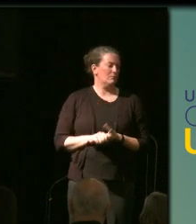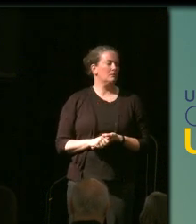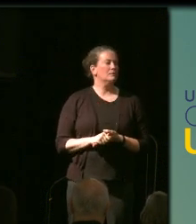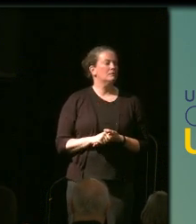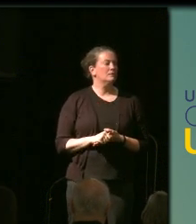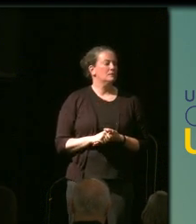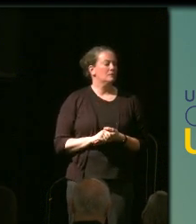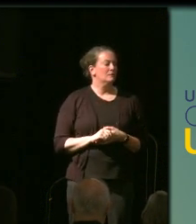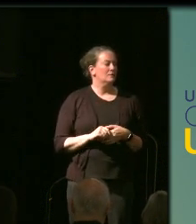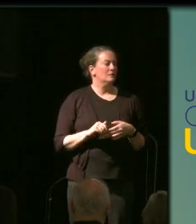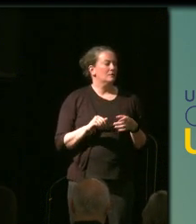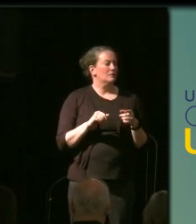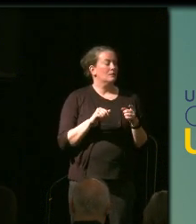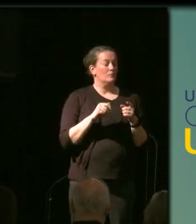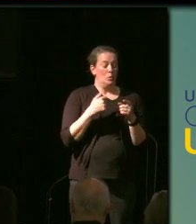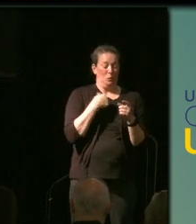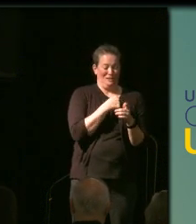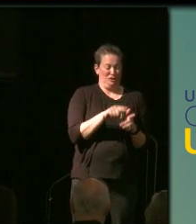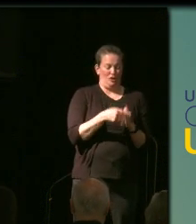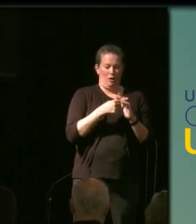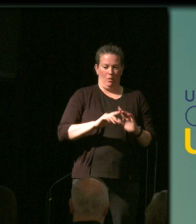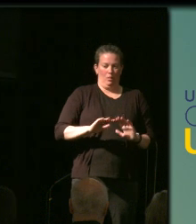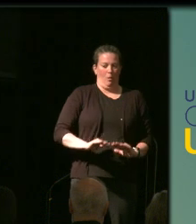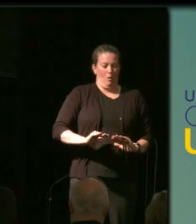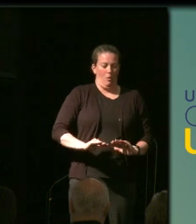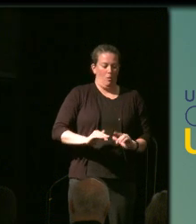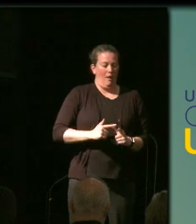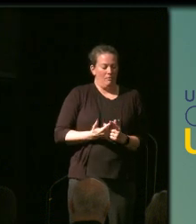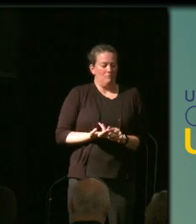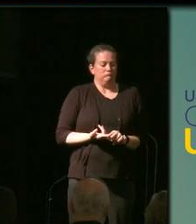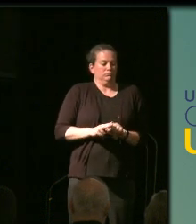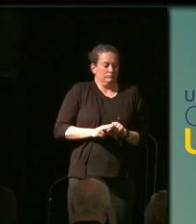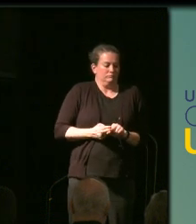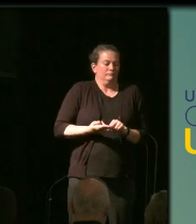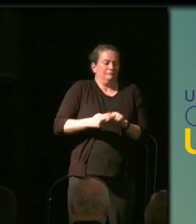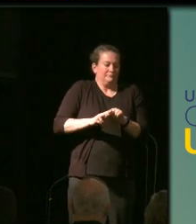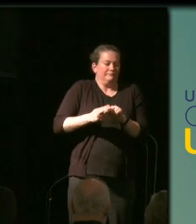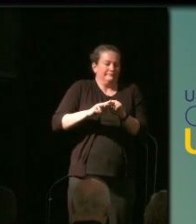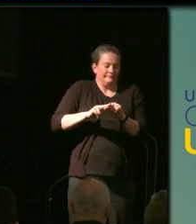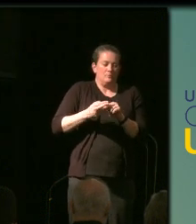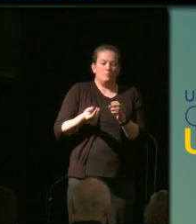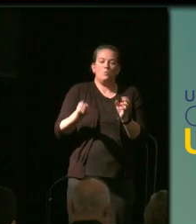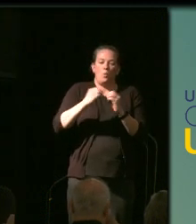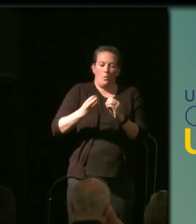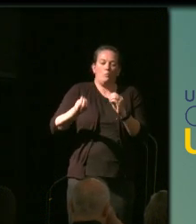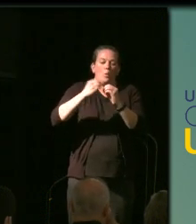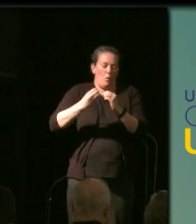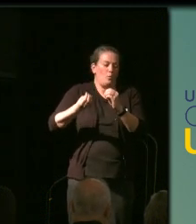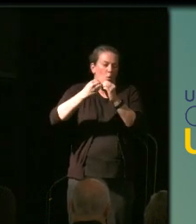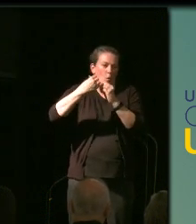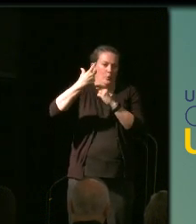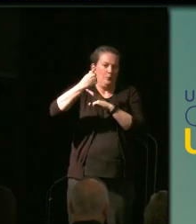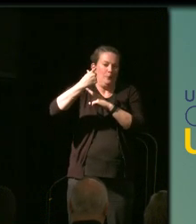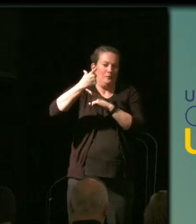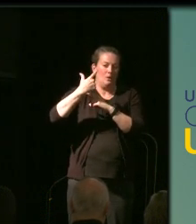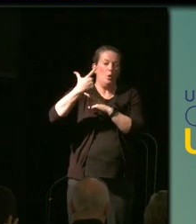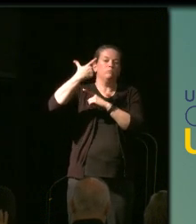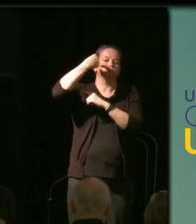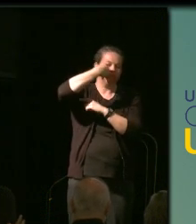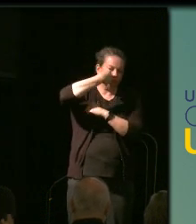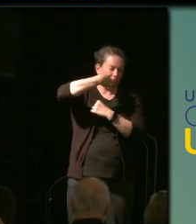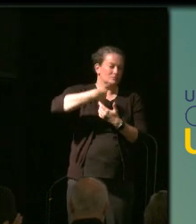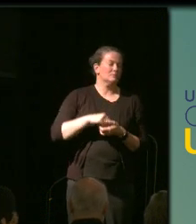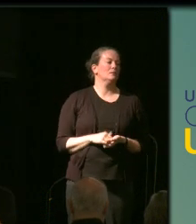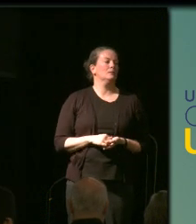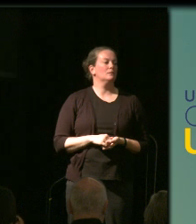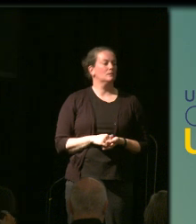level and have continuously brought it up. I'll come on to talk about the trial design in a minute, but one of the most important points I found from our communications with the